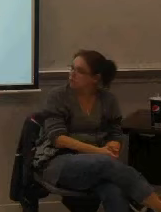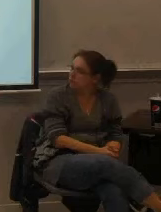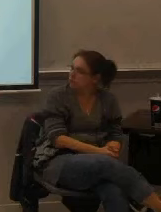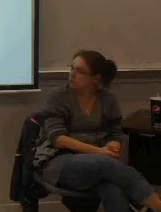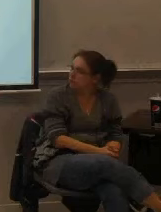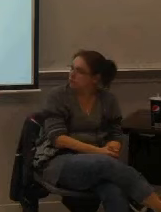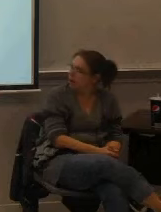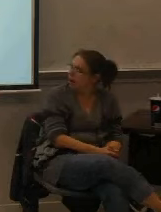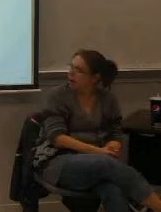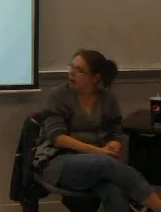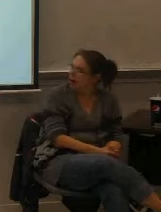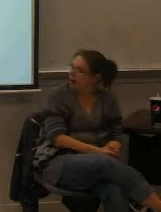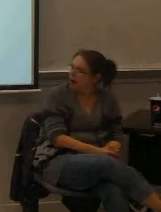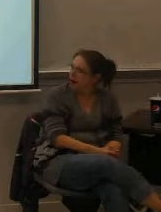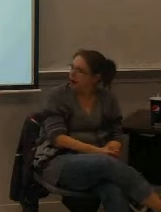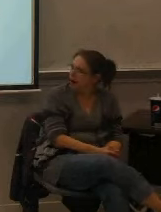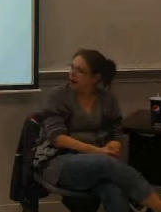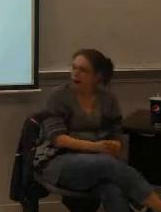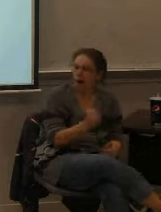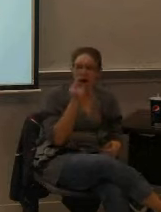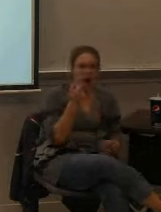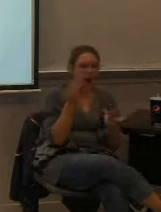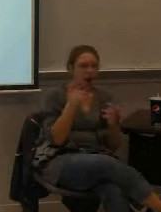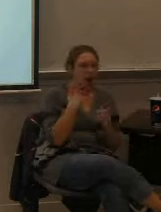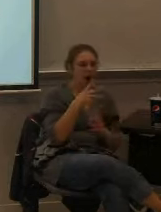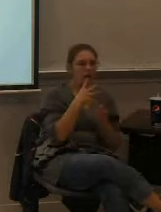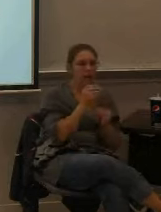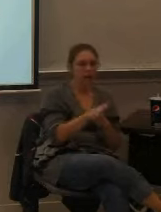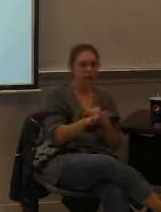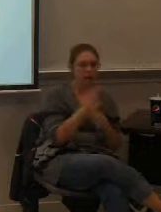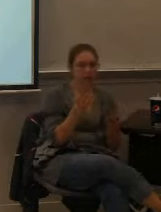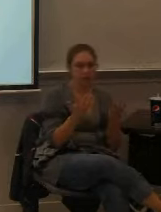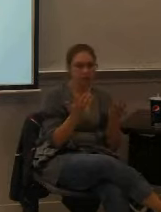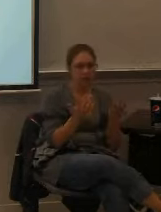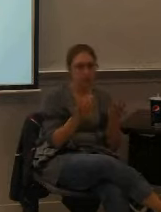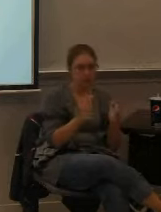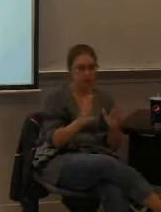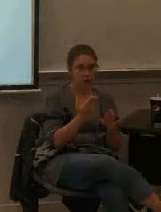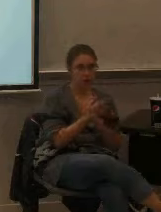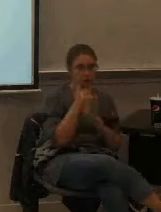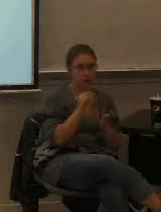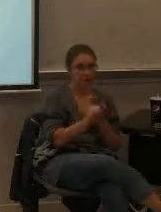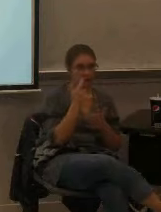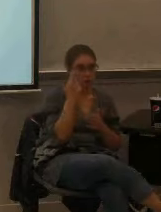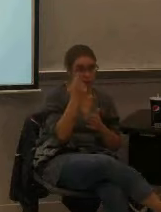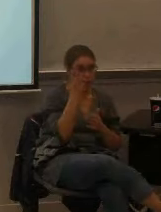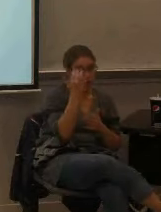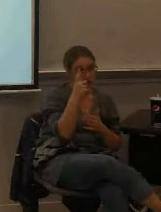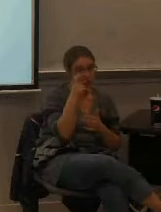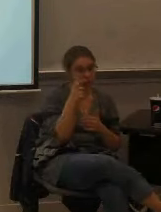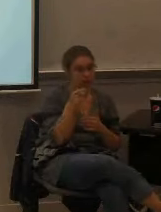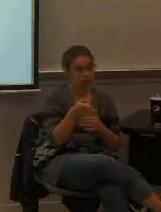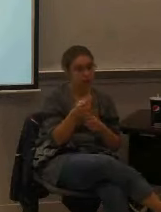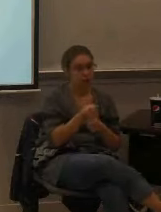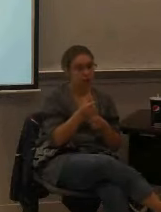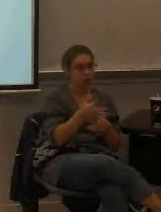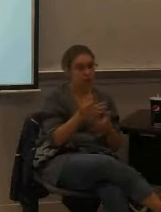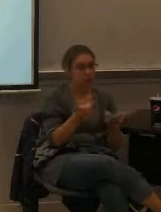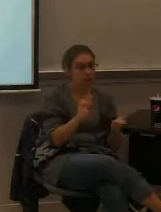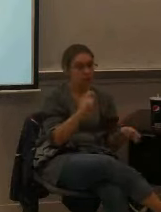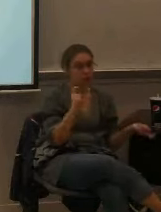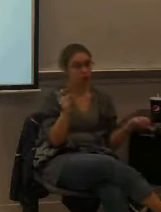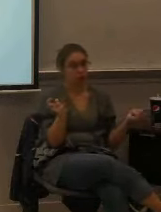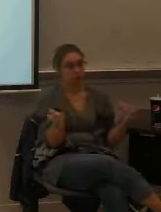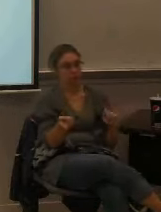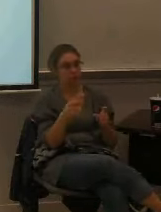also brings up the point that if you already have a wetland there, you may not want to use it for that particular purpose, because it causes big shifts